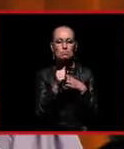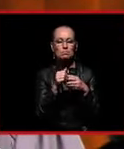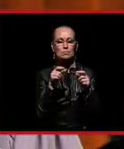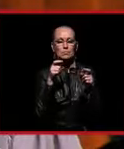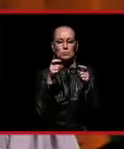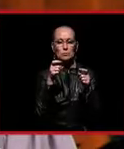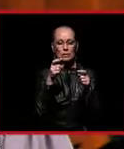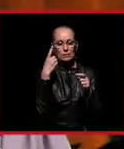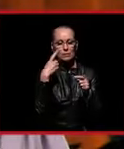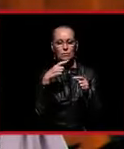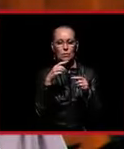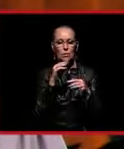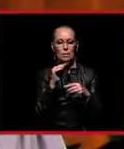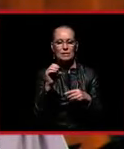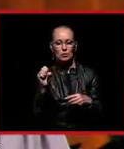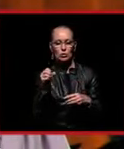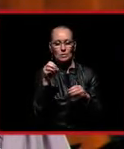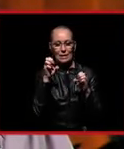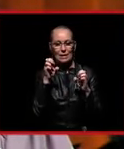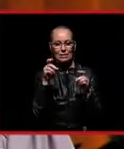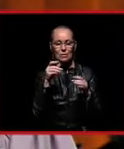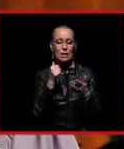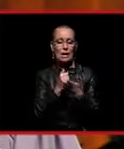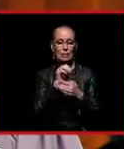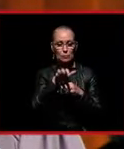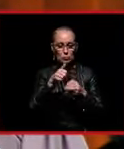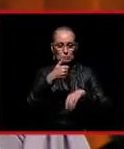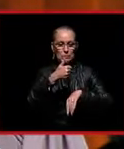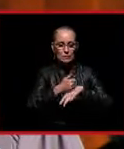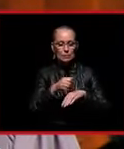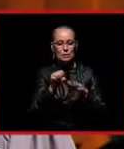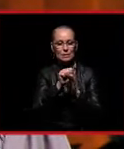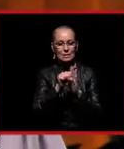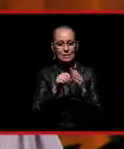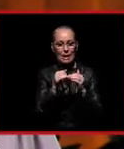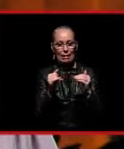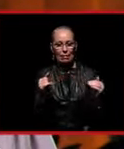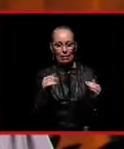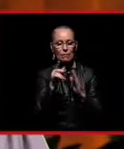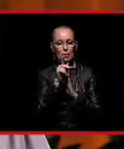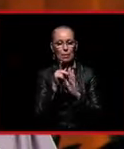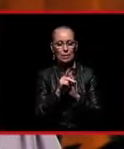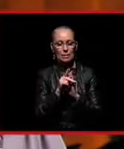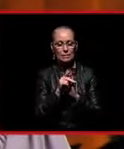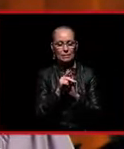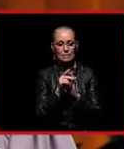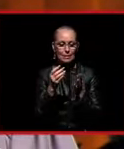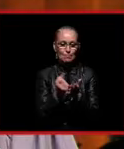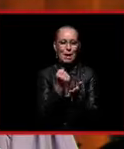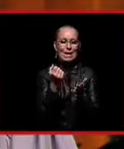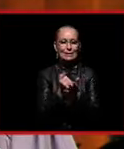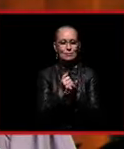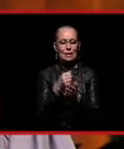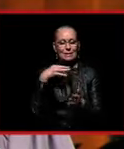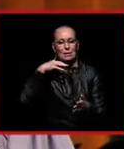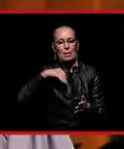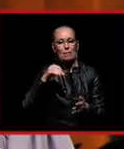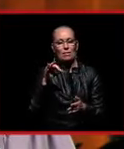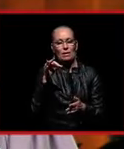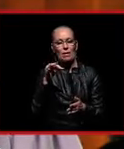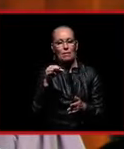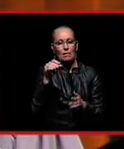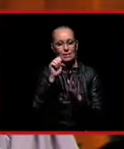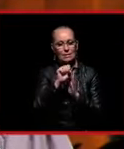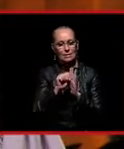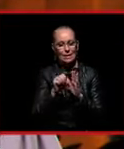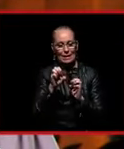and helping shape state-level policies that maximize the benefits of higher education.